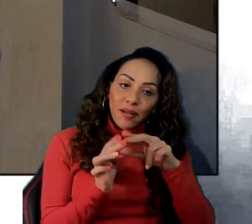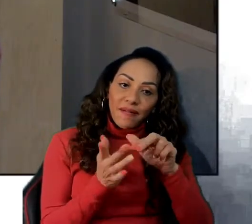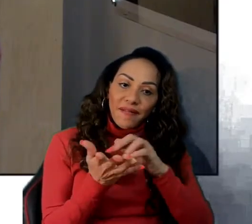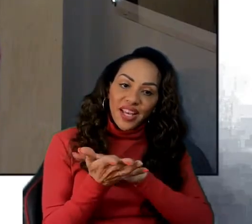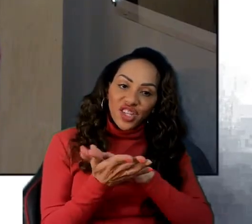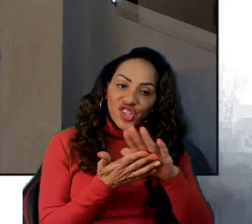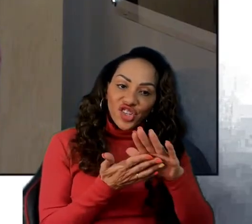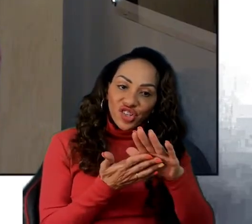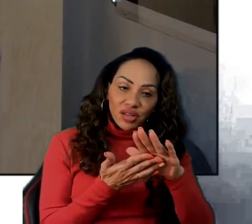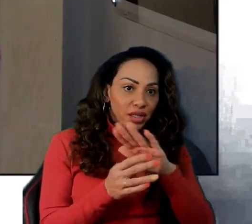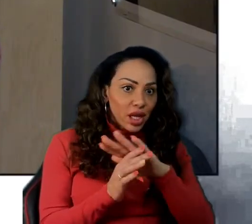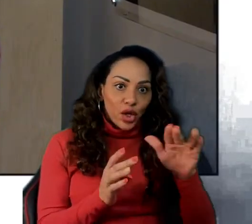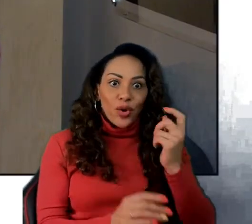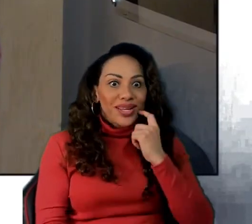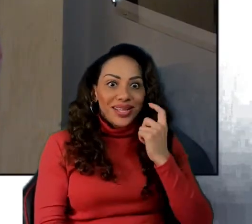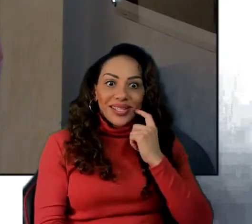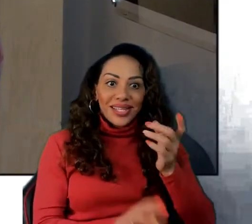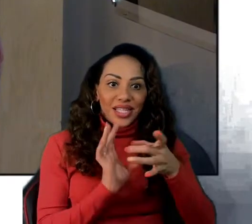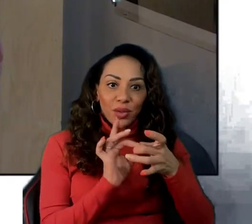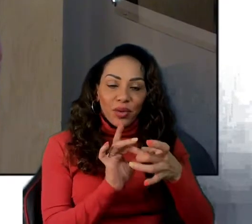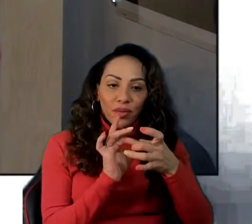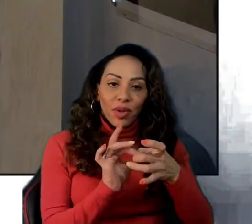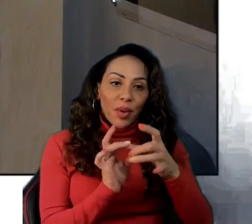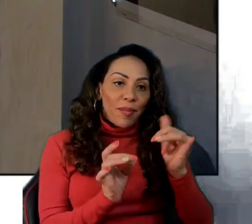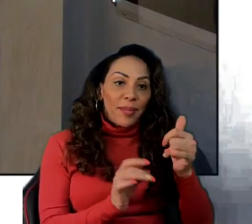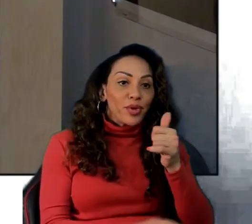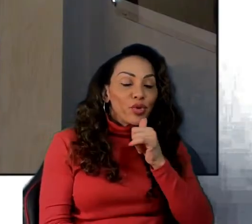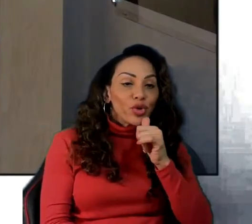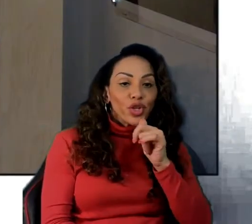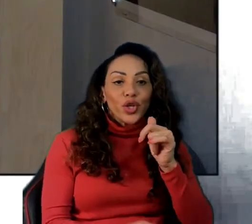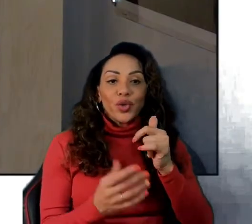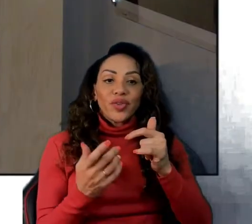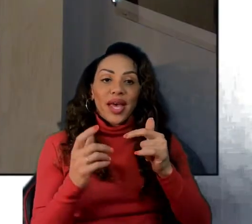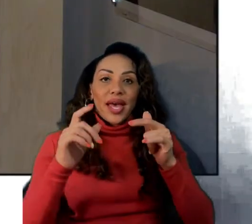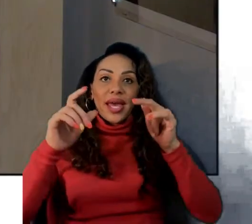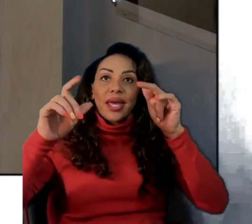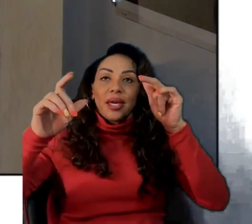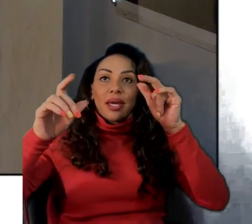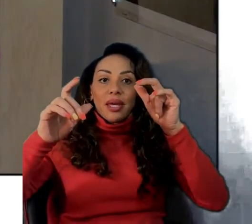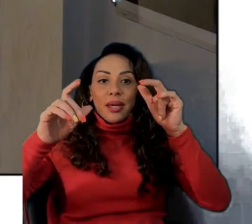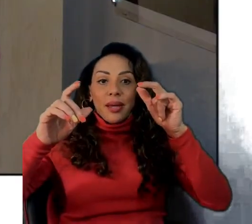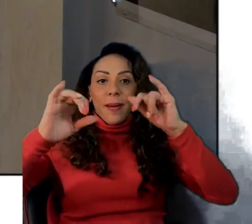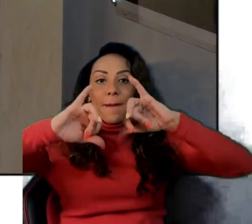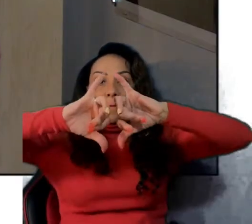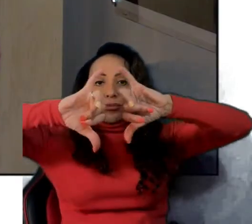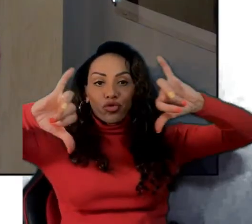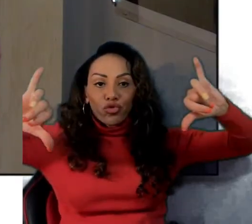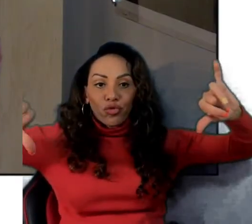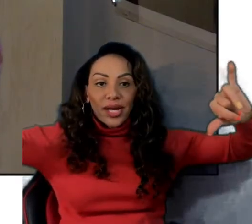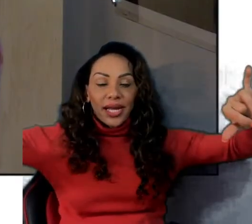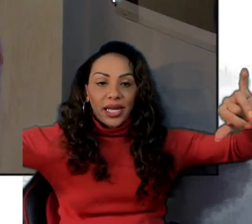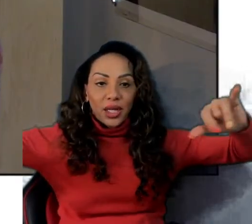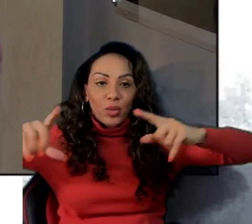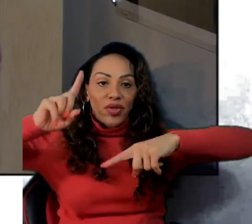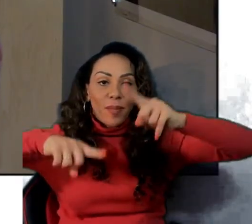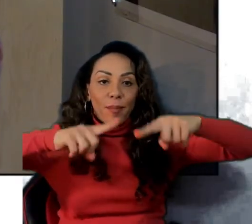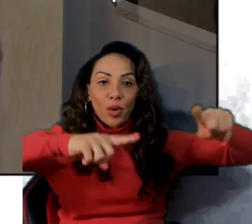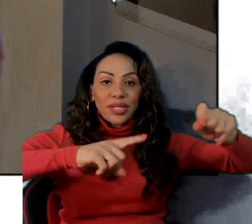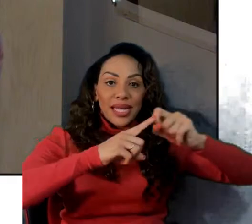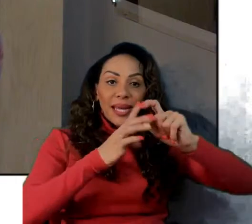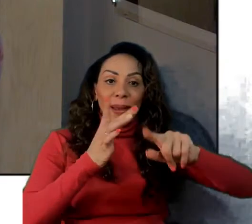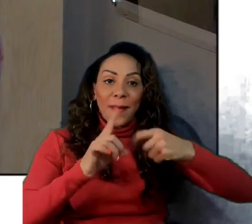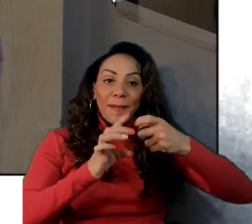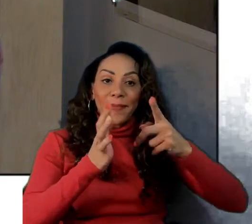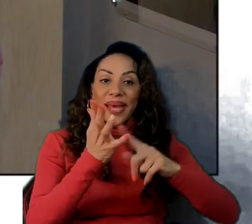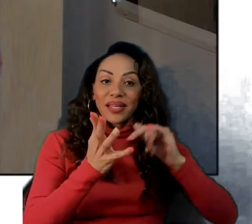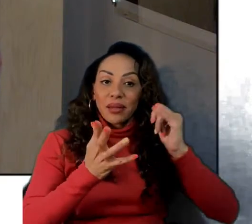a multi-pixel display of high intelligence. I know, I haven't thought about a cuttlefish